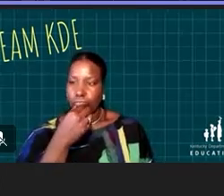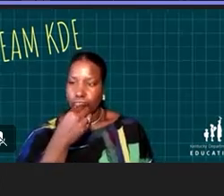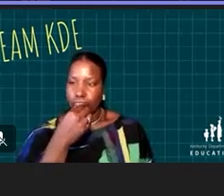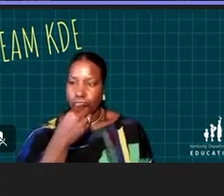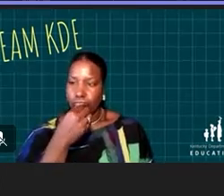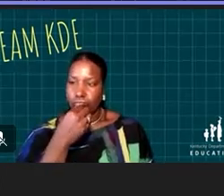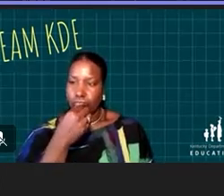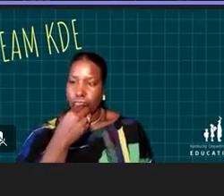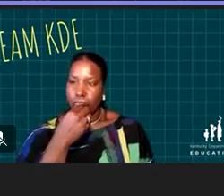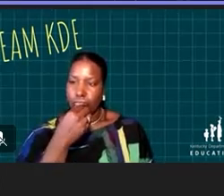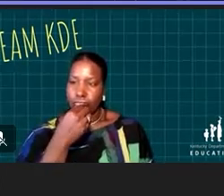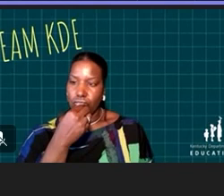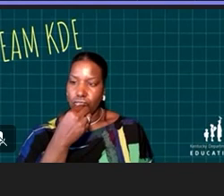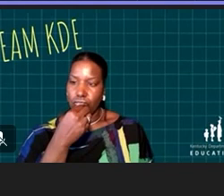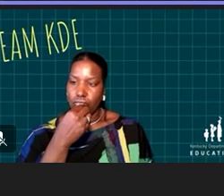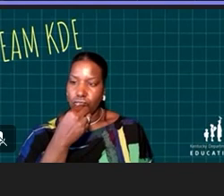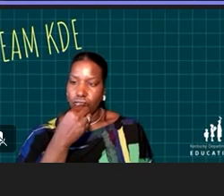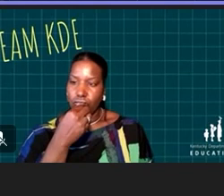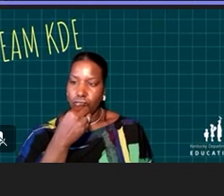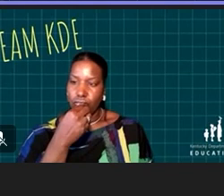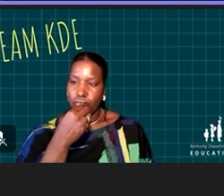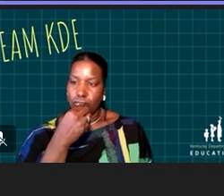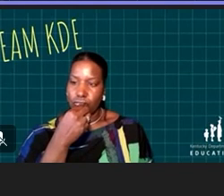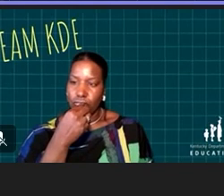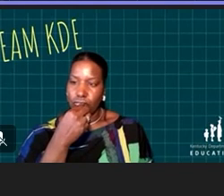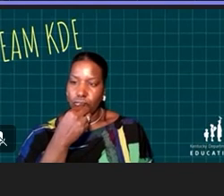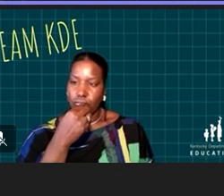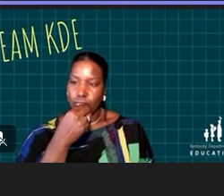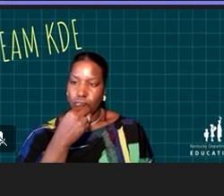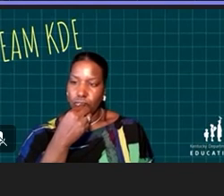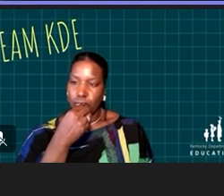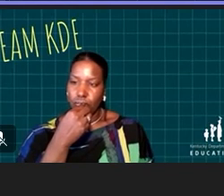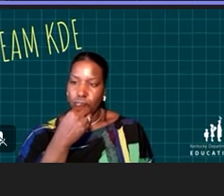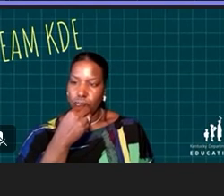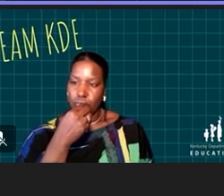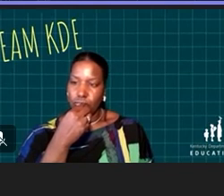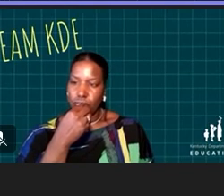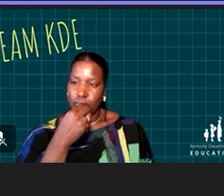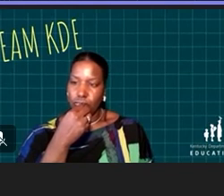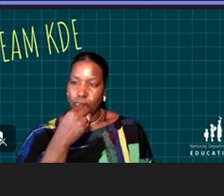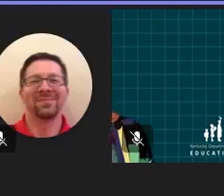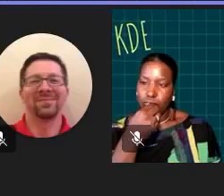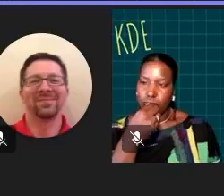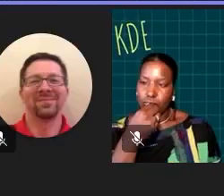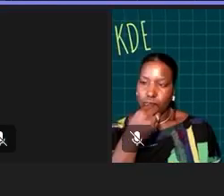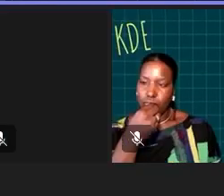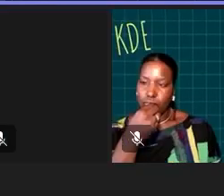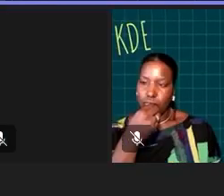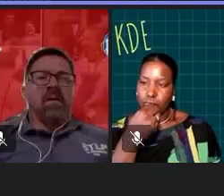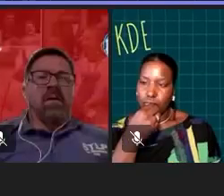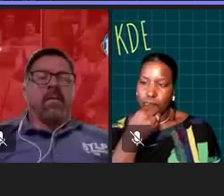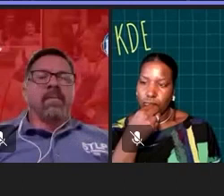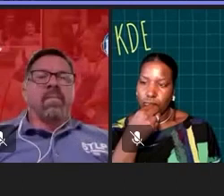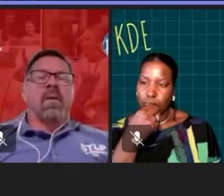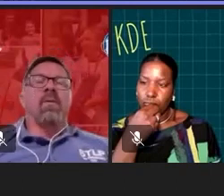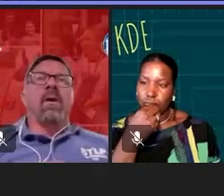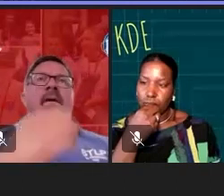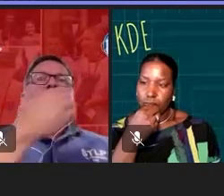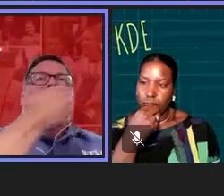you have that, as far as that specific requirement is concerned, you're in good shape. But you are correct,